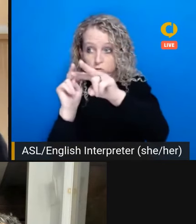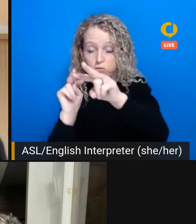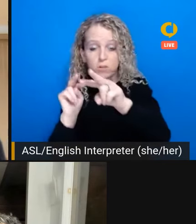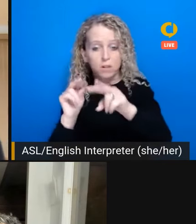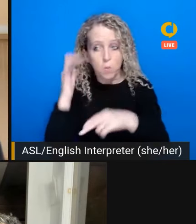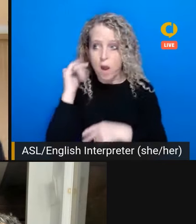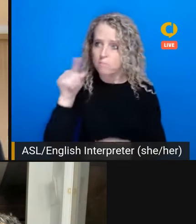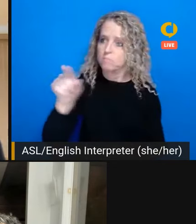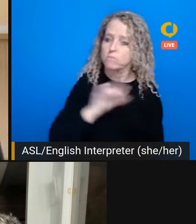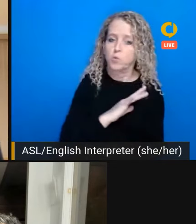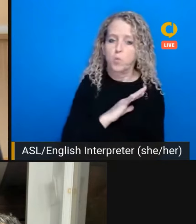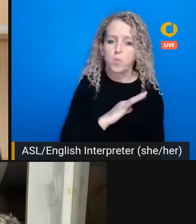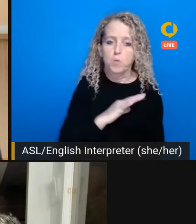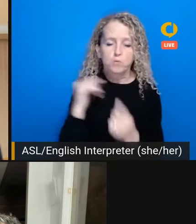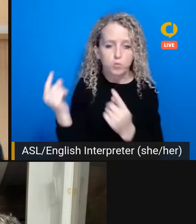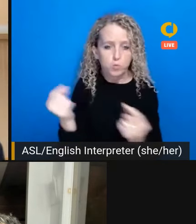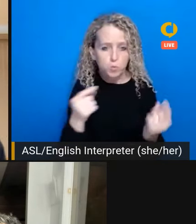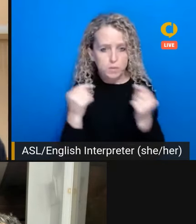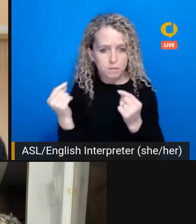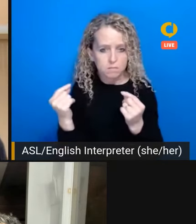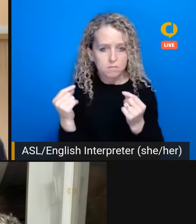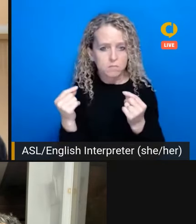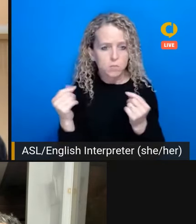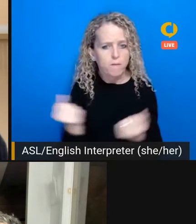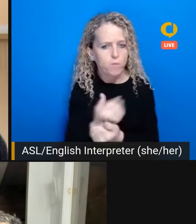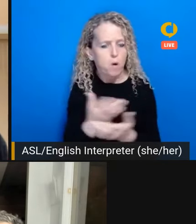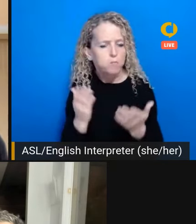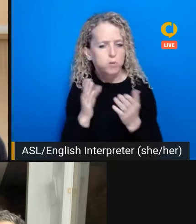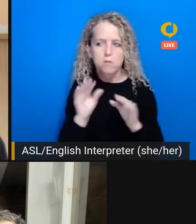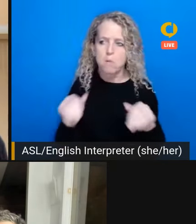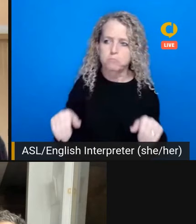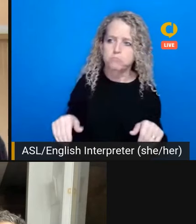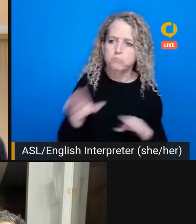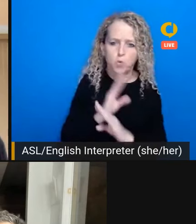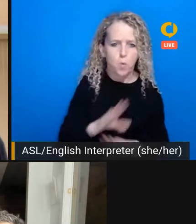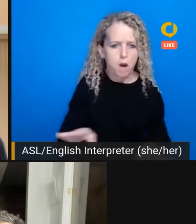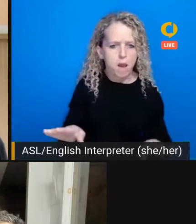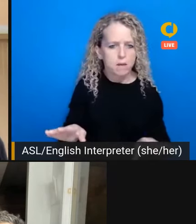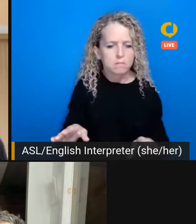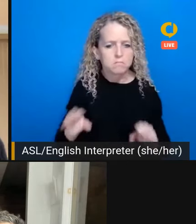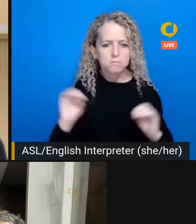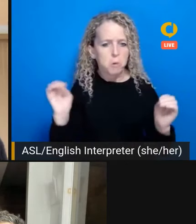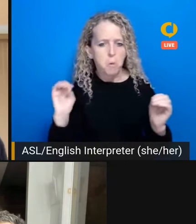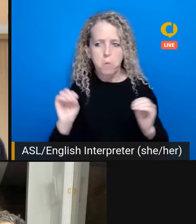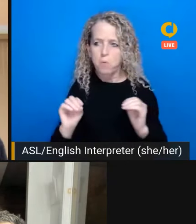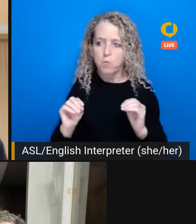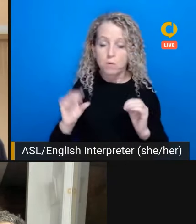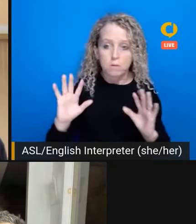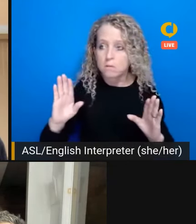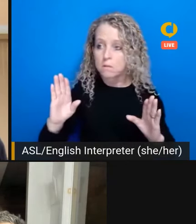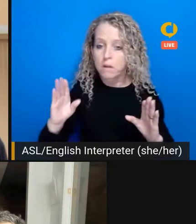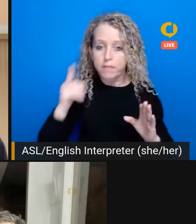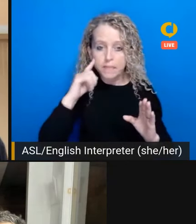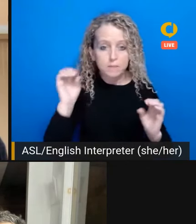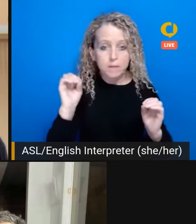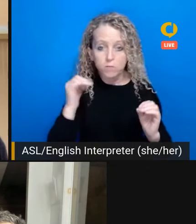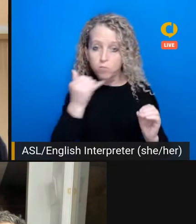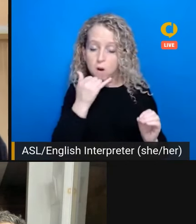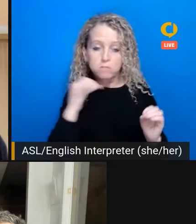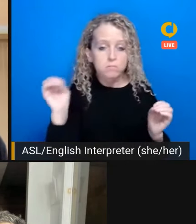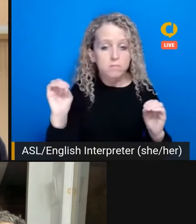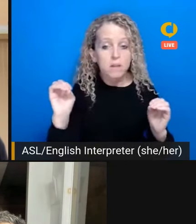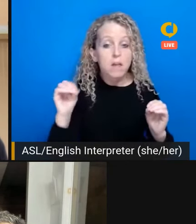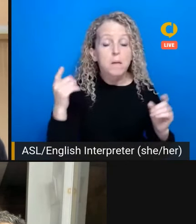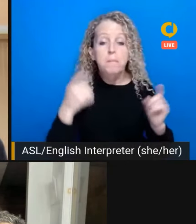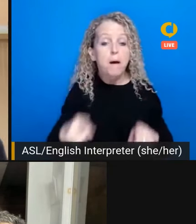extraordinary. So nobody raised a red flag. But in less than 24 hours, the country's whole